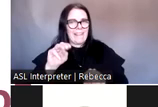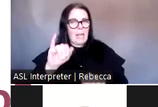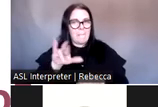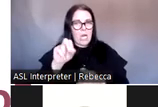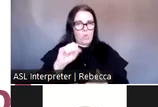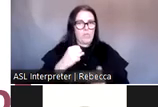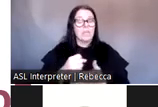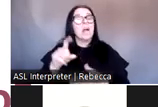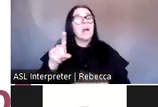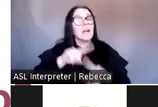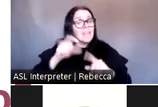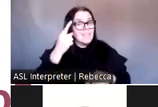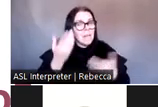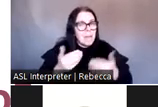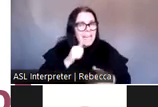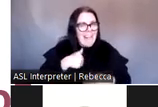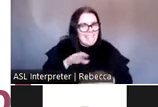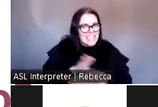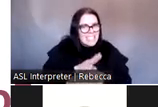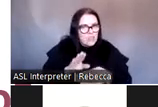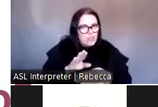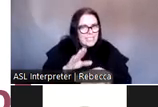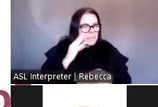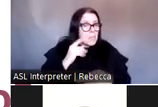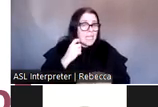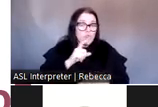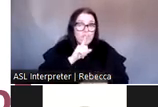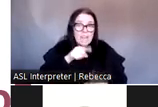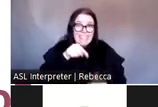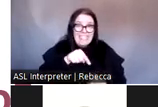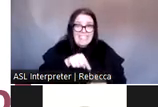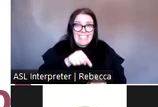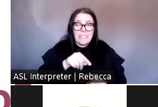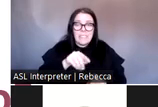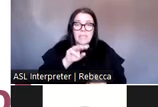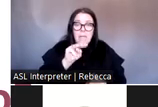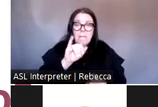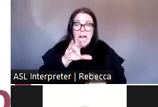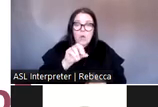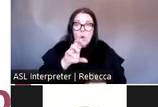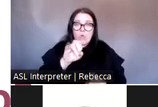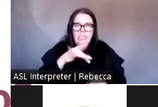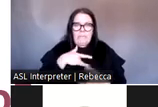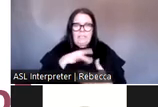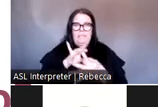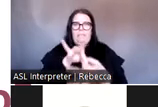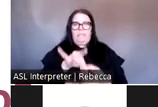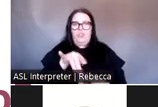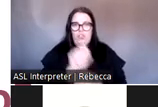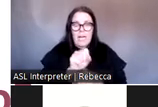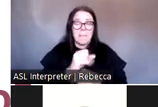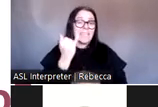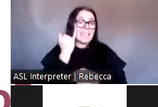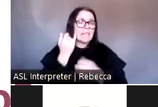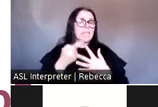so. Because really those micro-credentials are tied to jobs, and if it's an entry-level